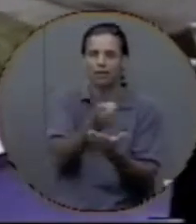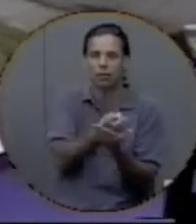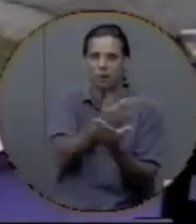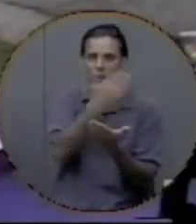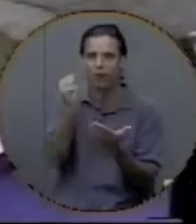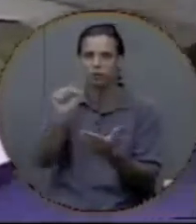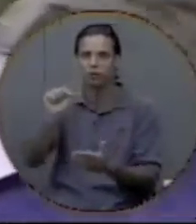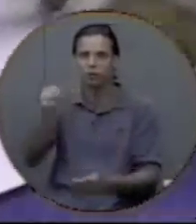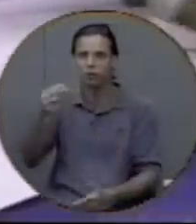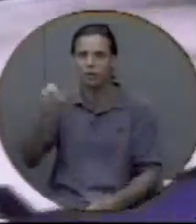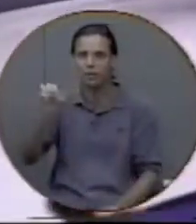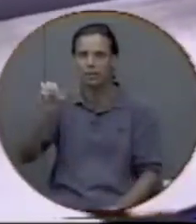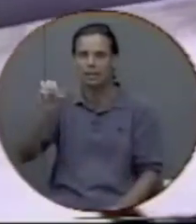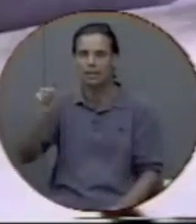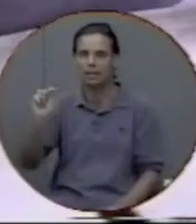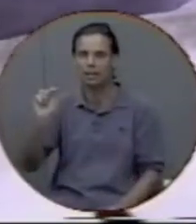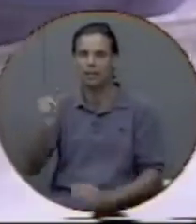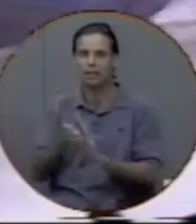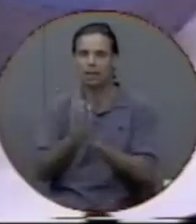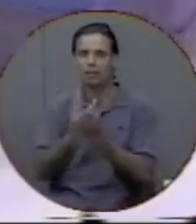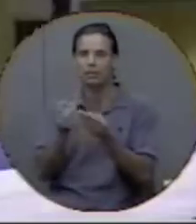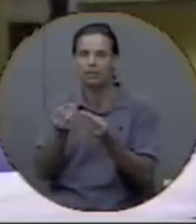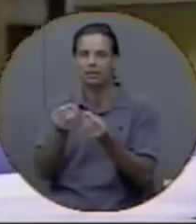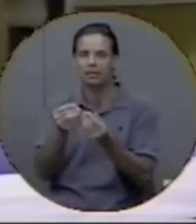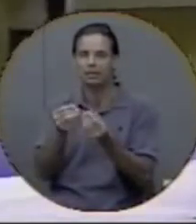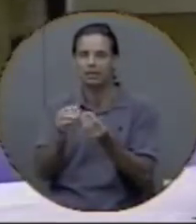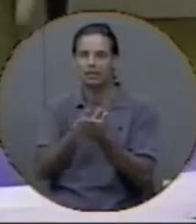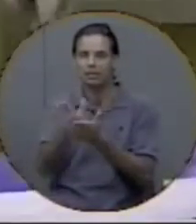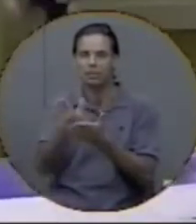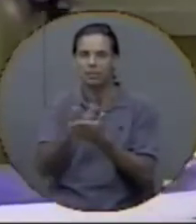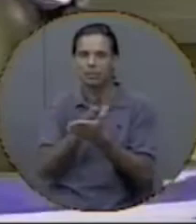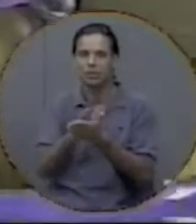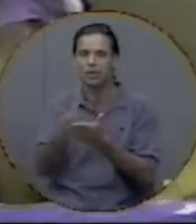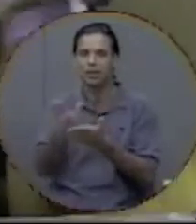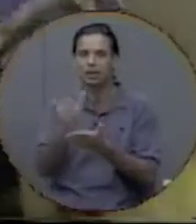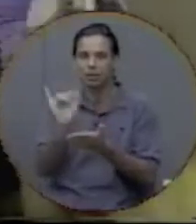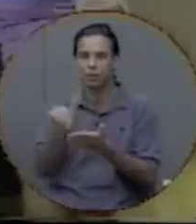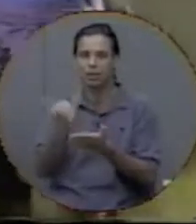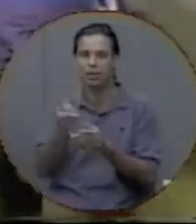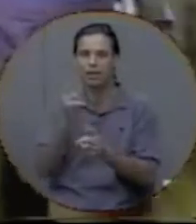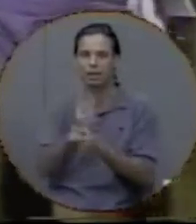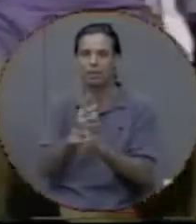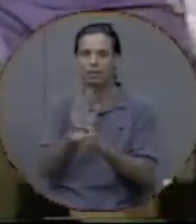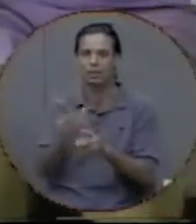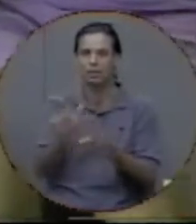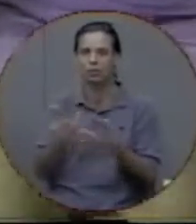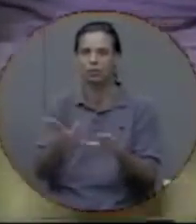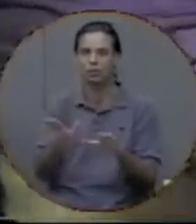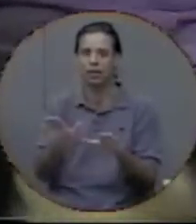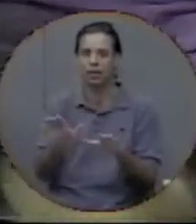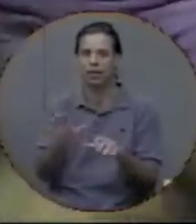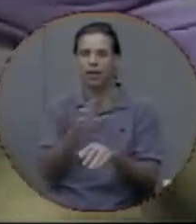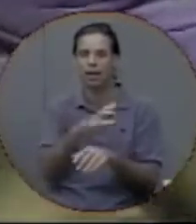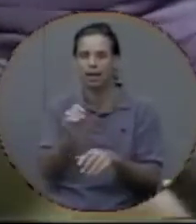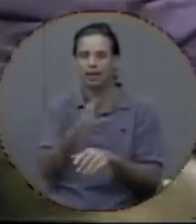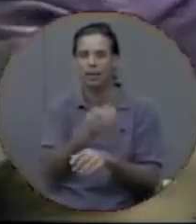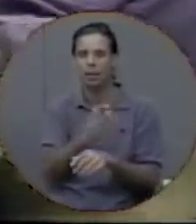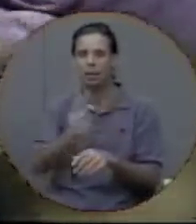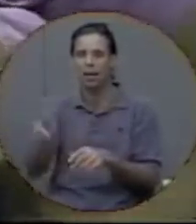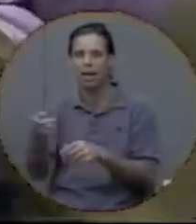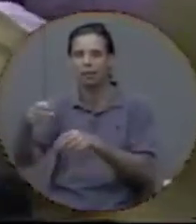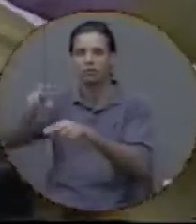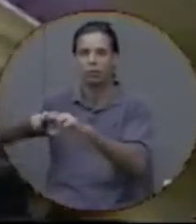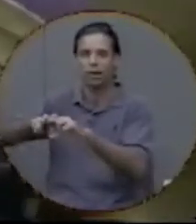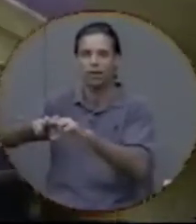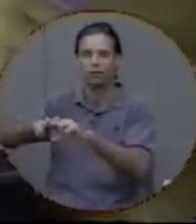becomes slippery after a while. So that just keeps my hands pretty sturdy. And that was just me backing up and getting back into my